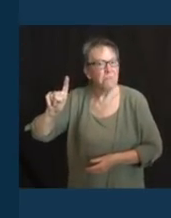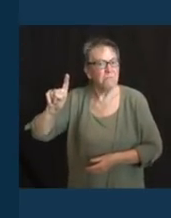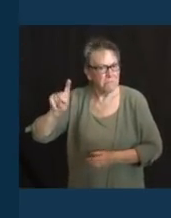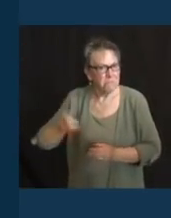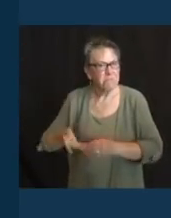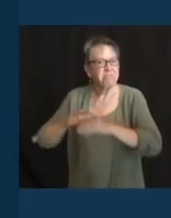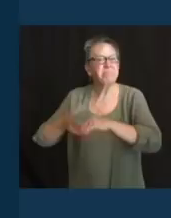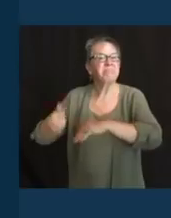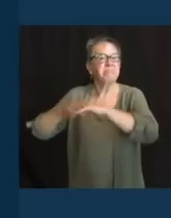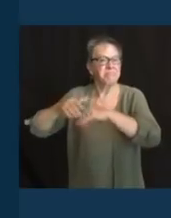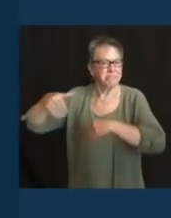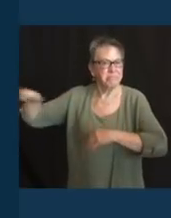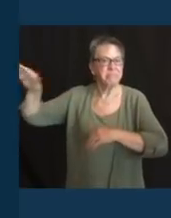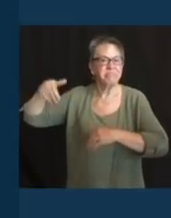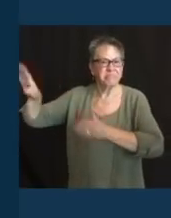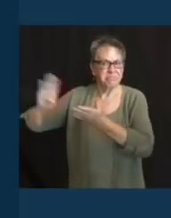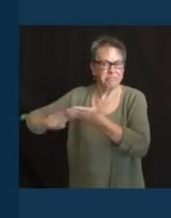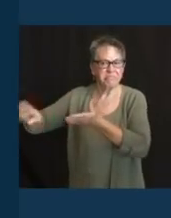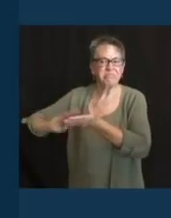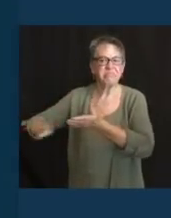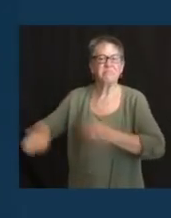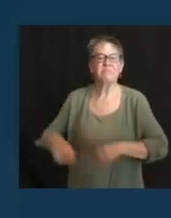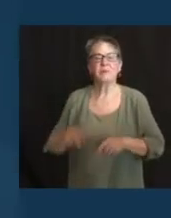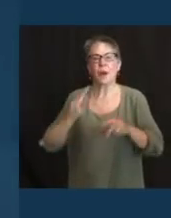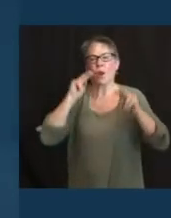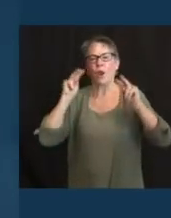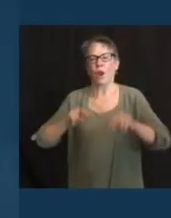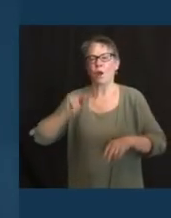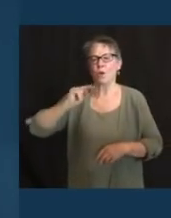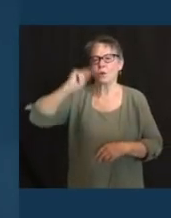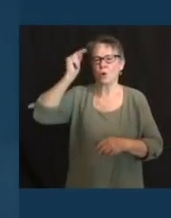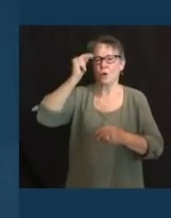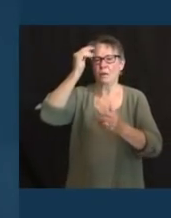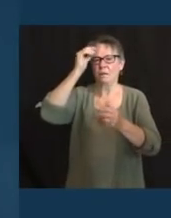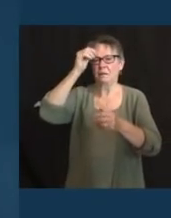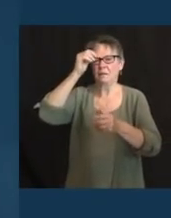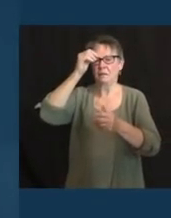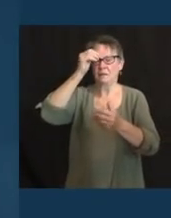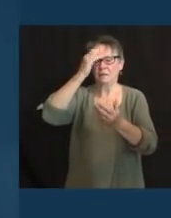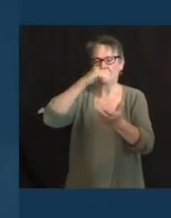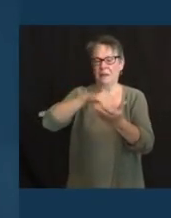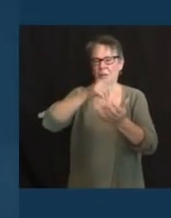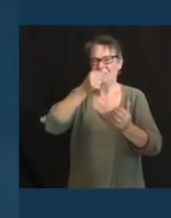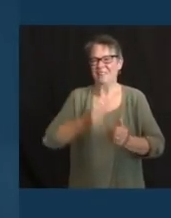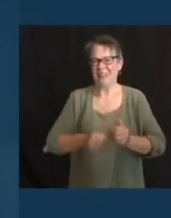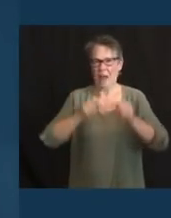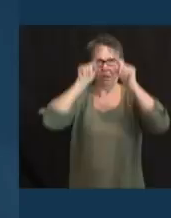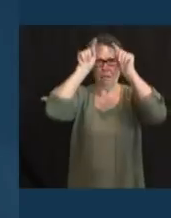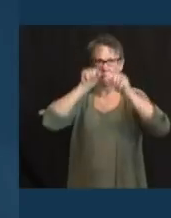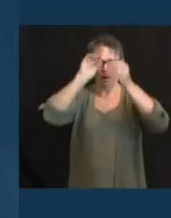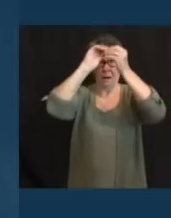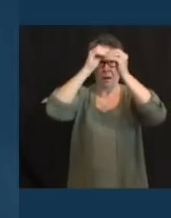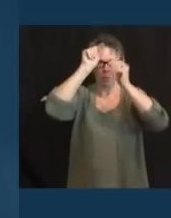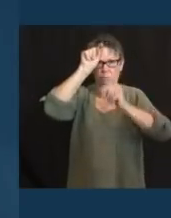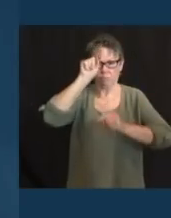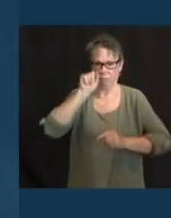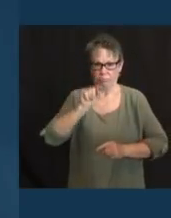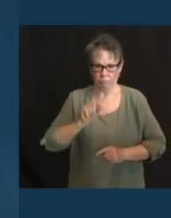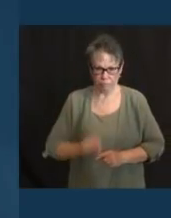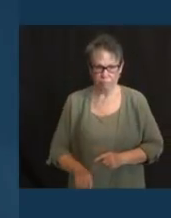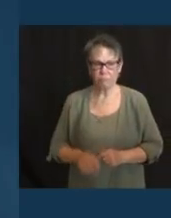numbers charted across regions. However, with a heaviest heart, we must report the loss of